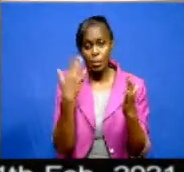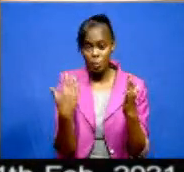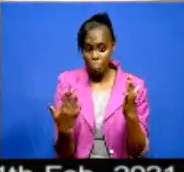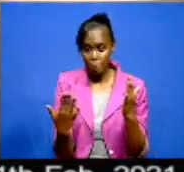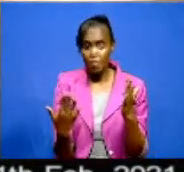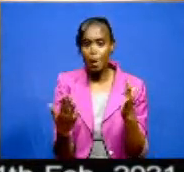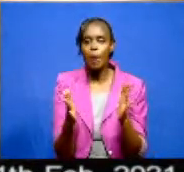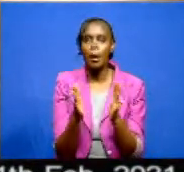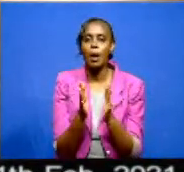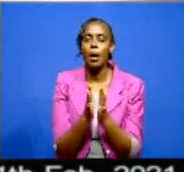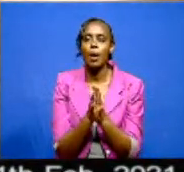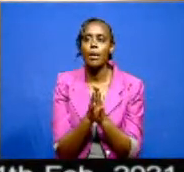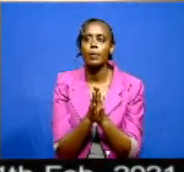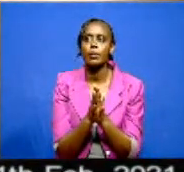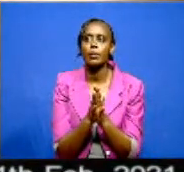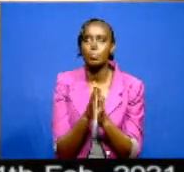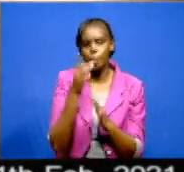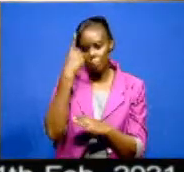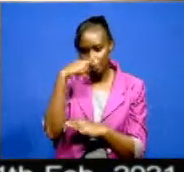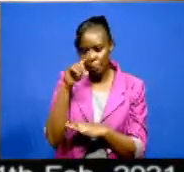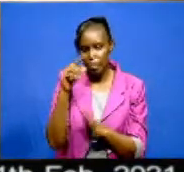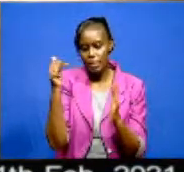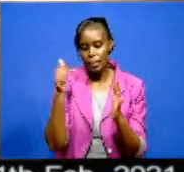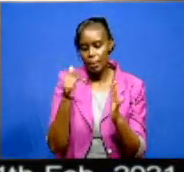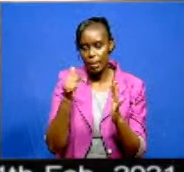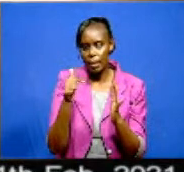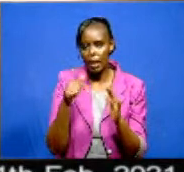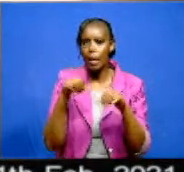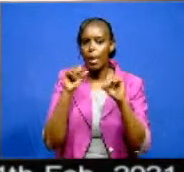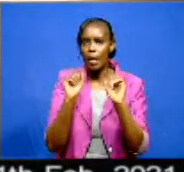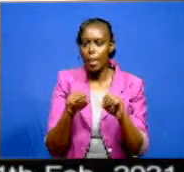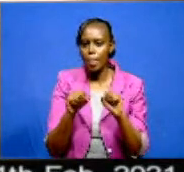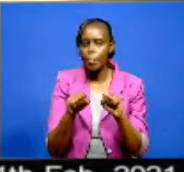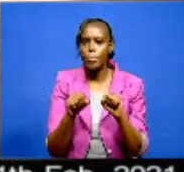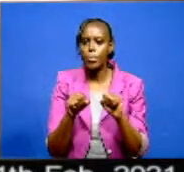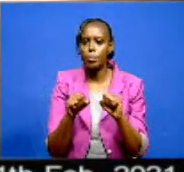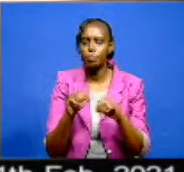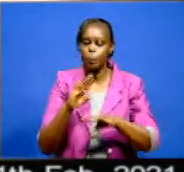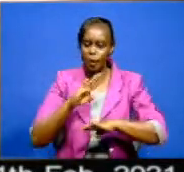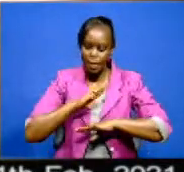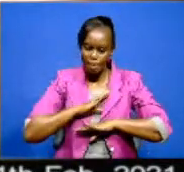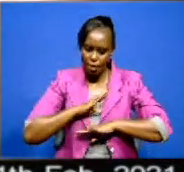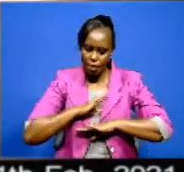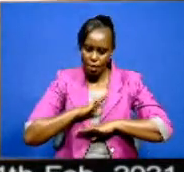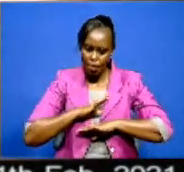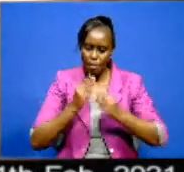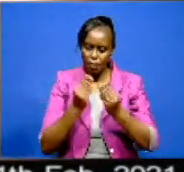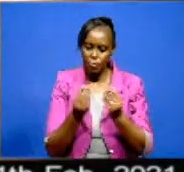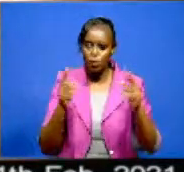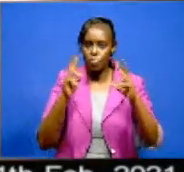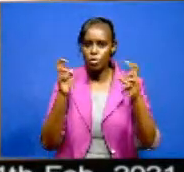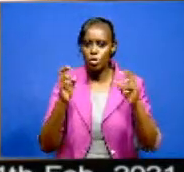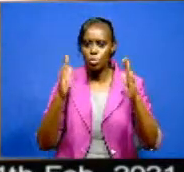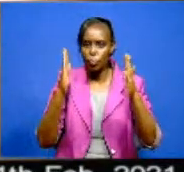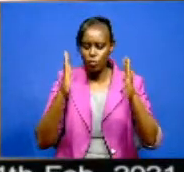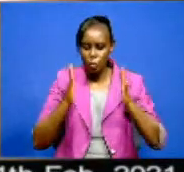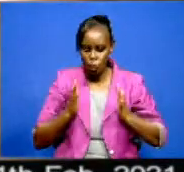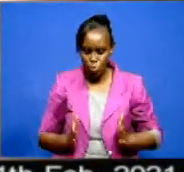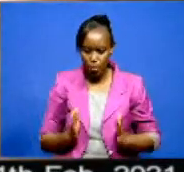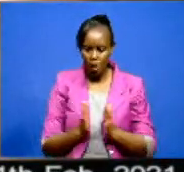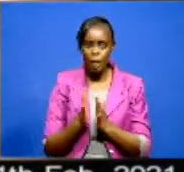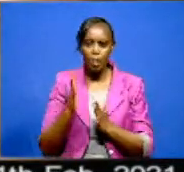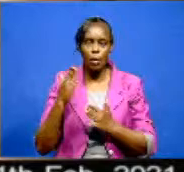and the policies therein will be able to adequately address the issues of human wildlife